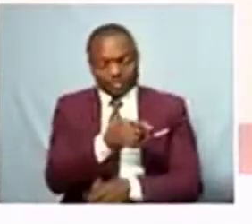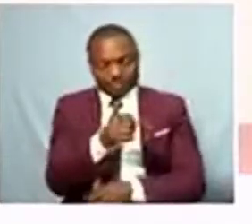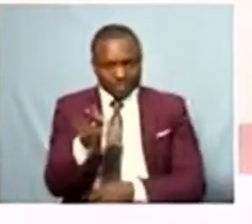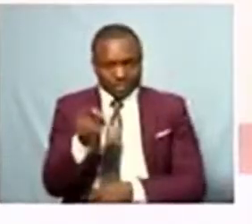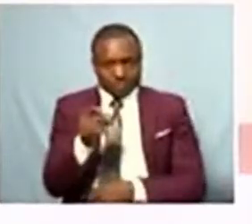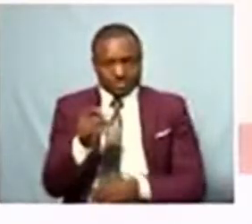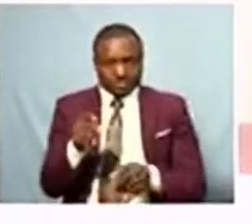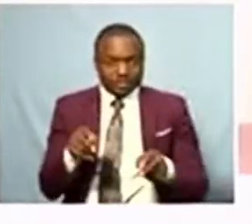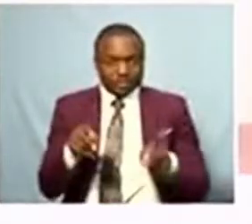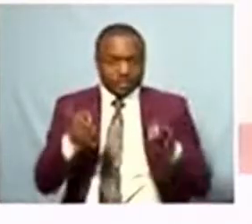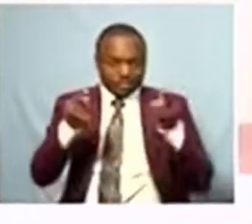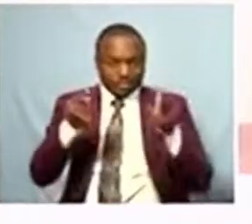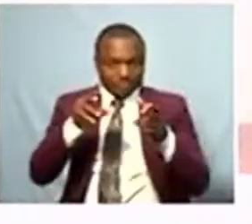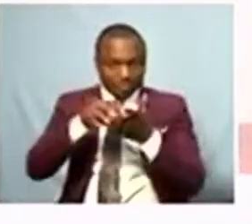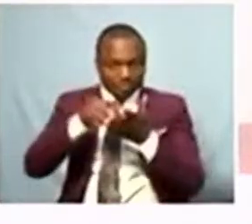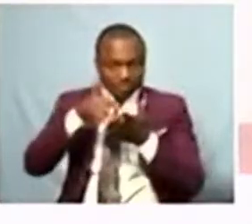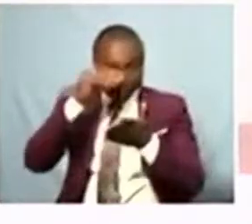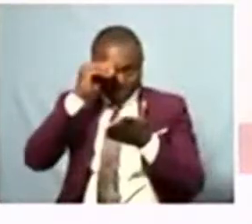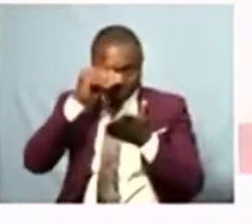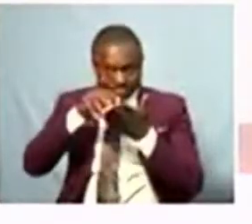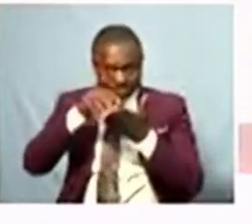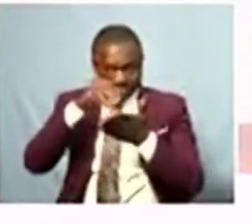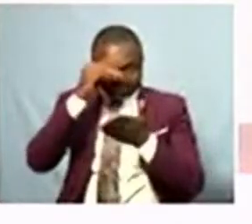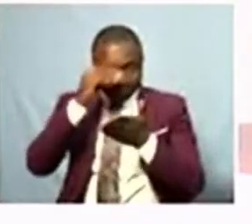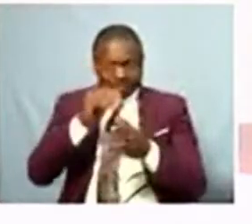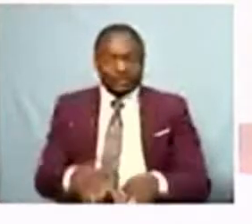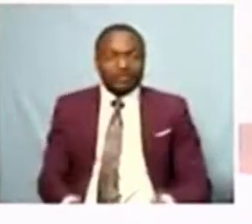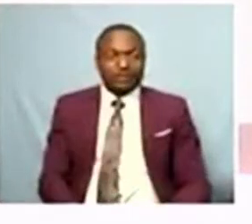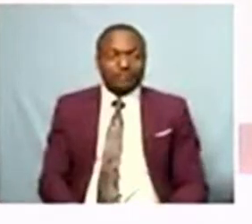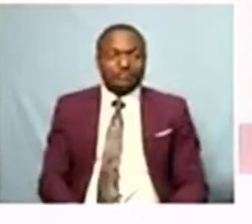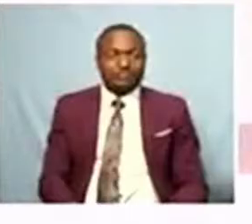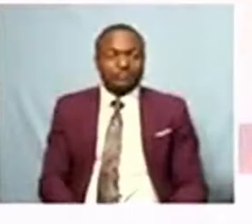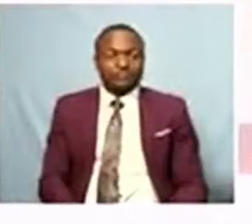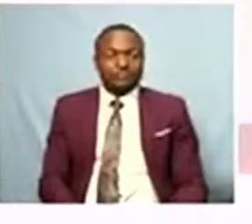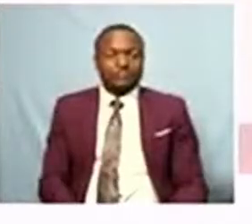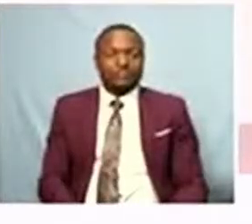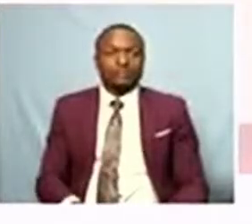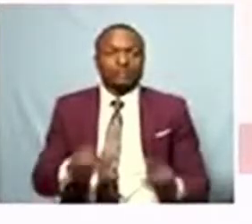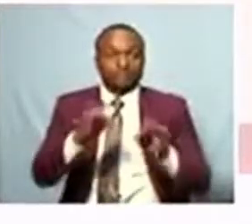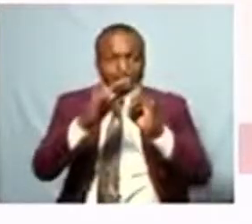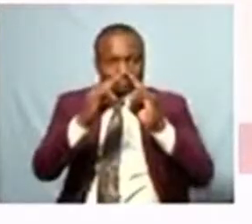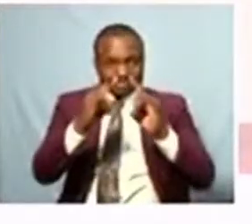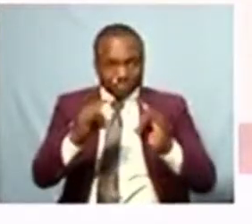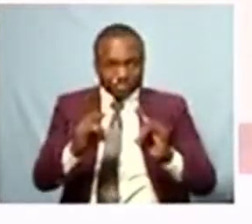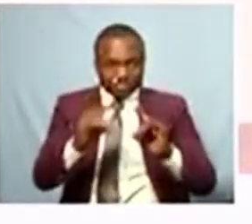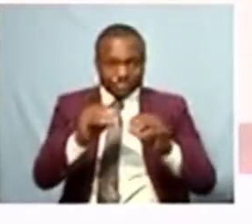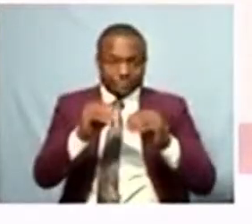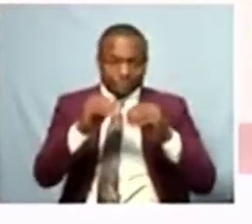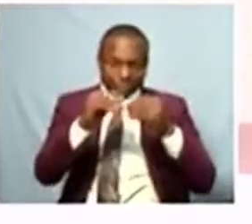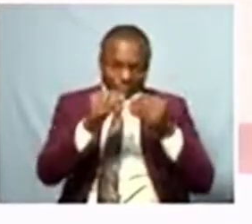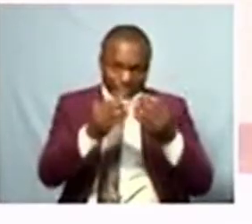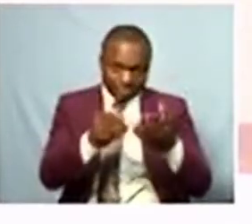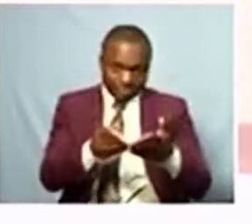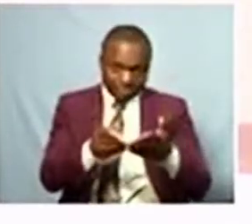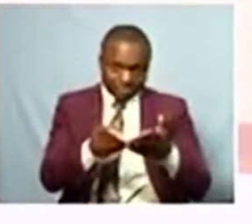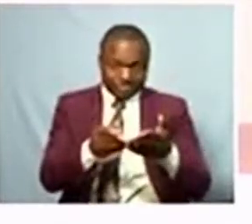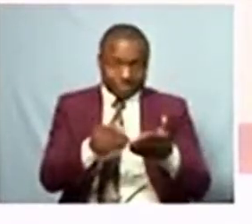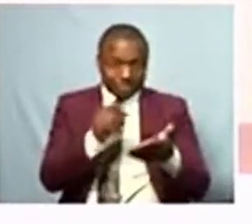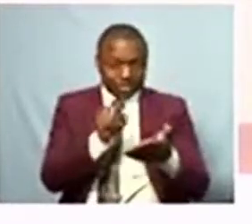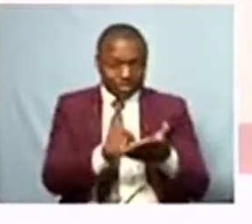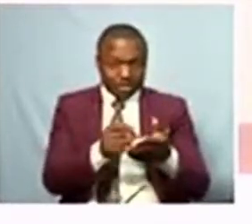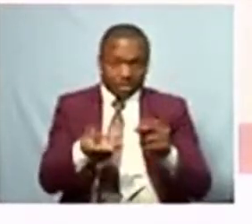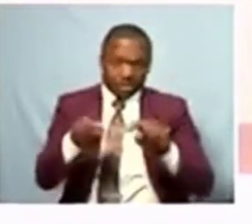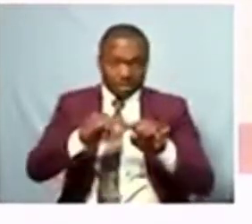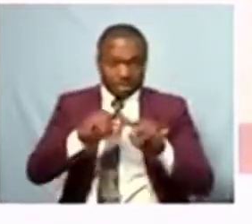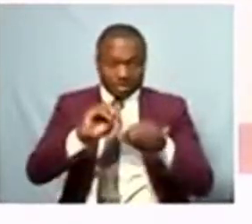for higher learning and, of course, accommodation establishments. Given the increasing number